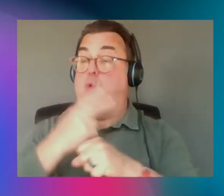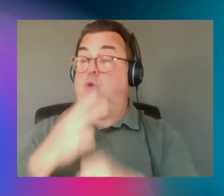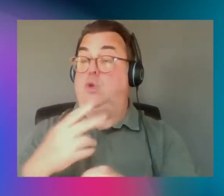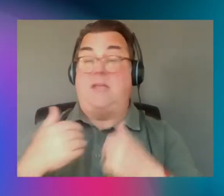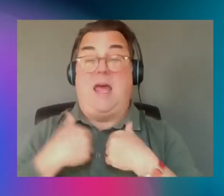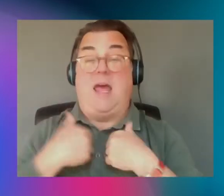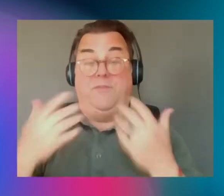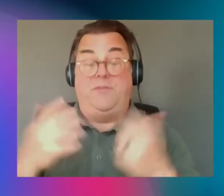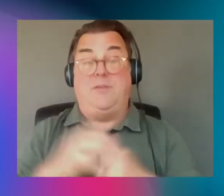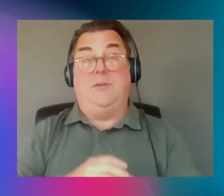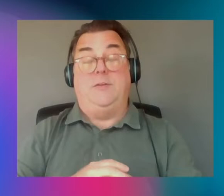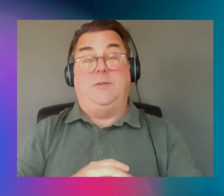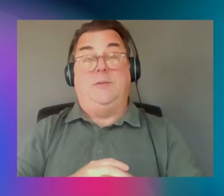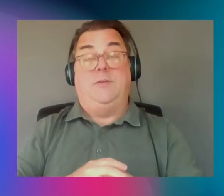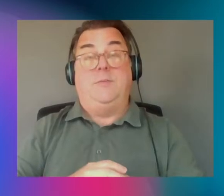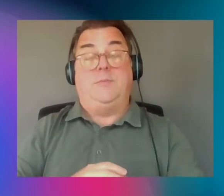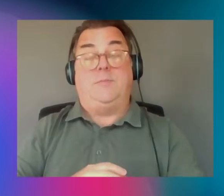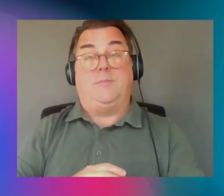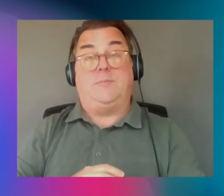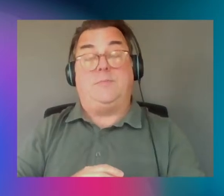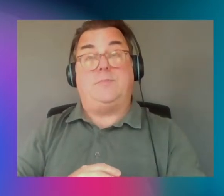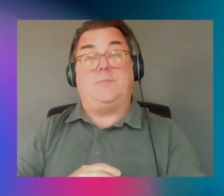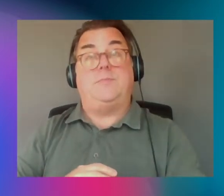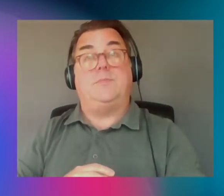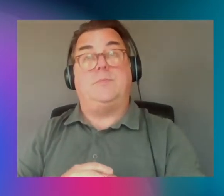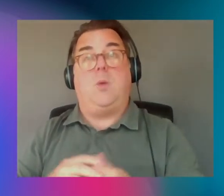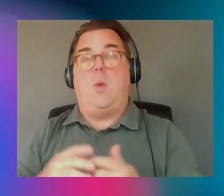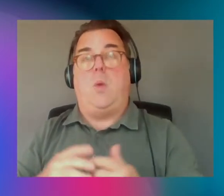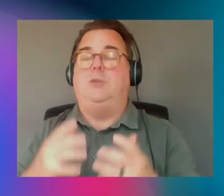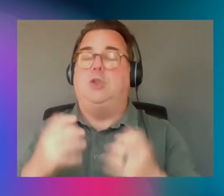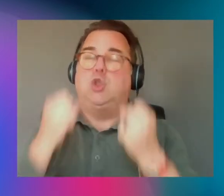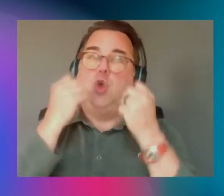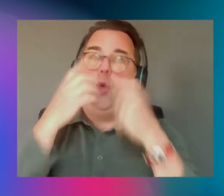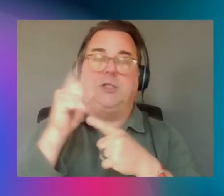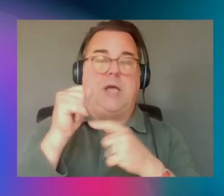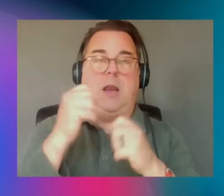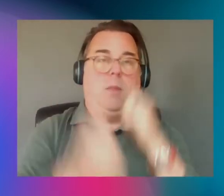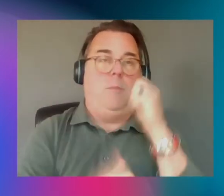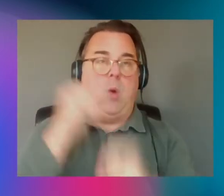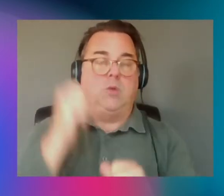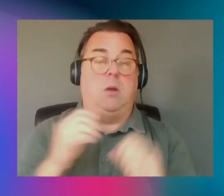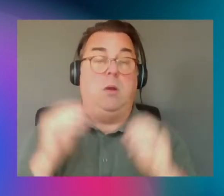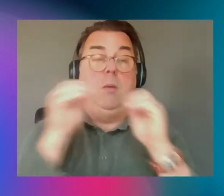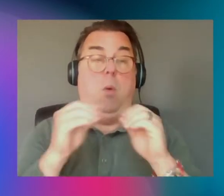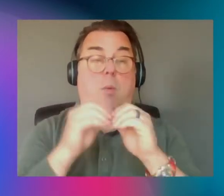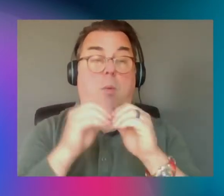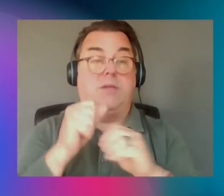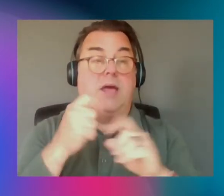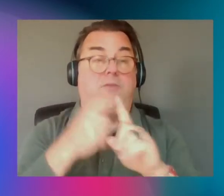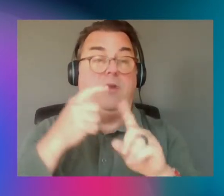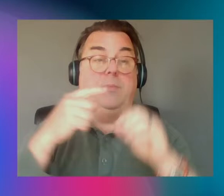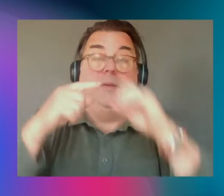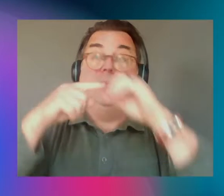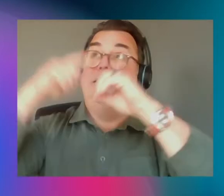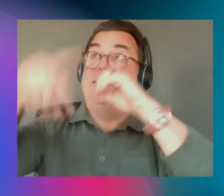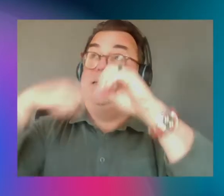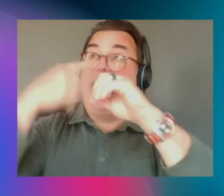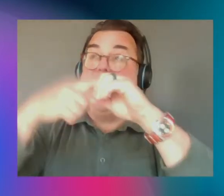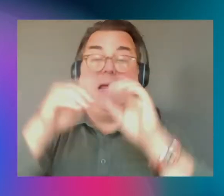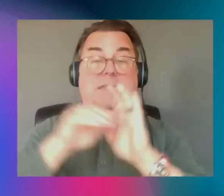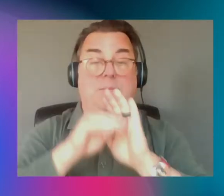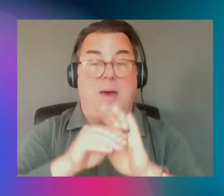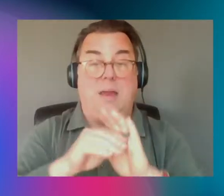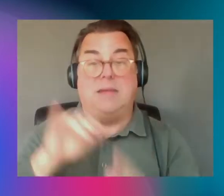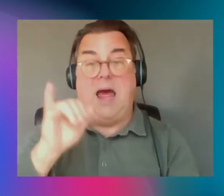is that we have more data than ever, right? Yeah. We Yes. have more data being generated from satellites and models and IoT